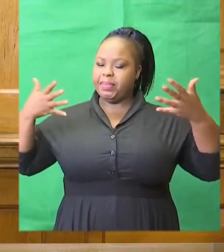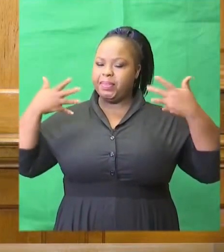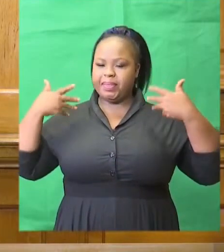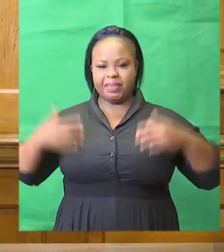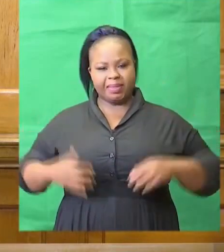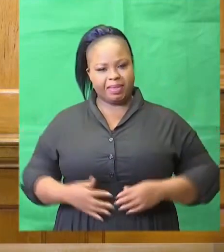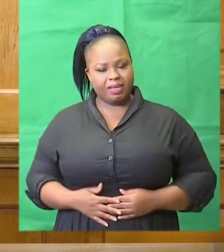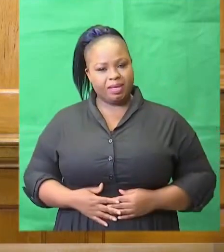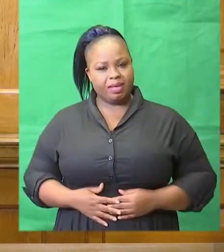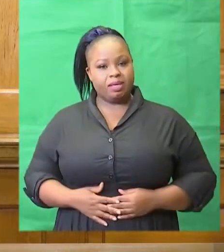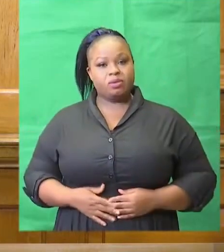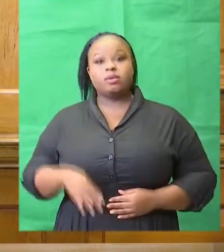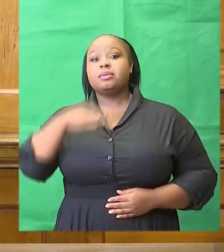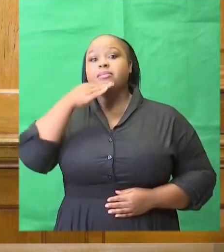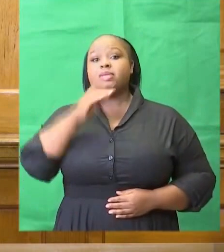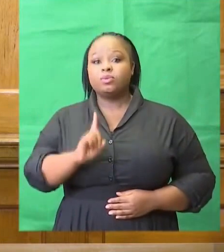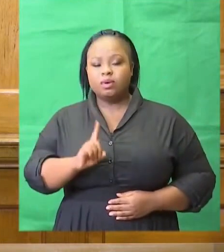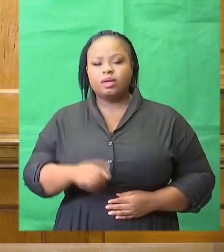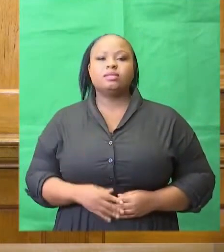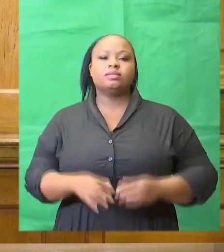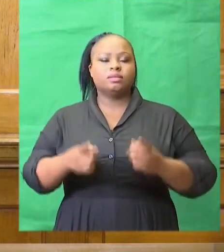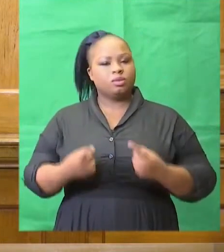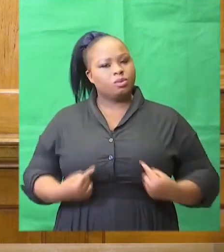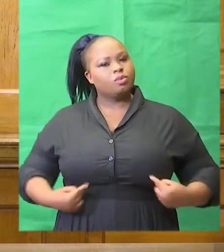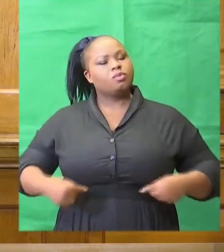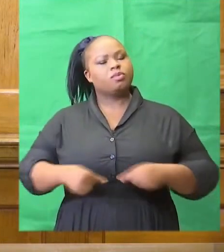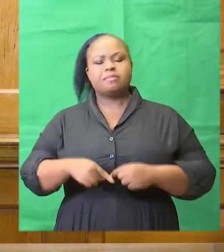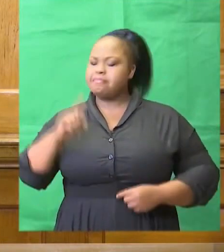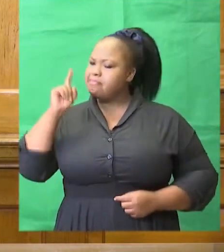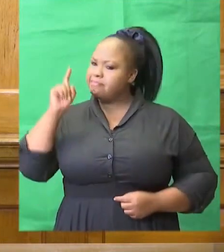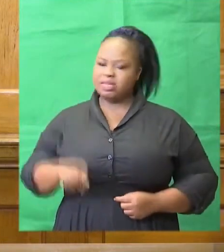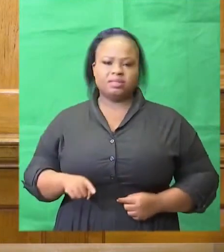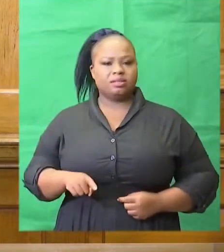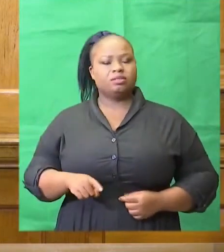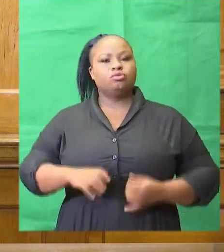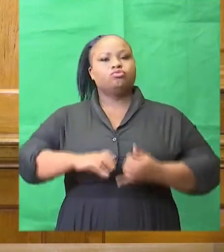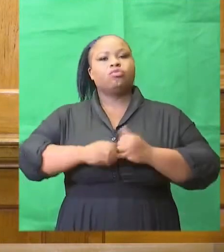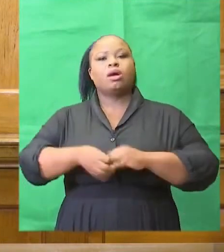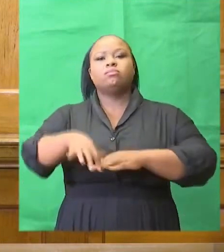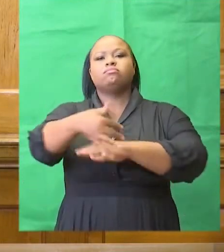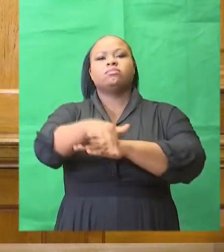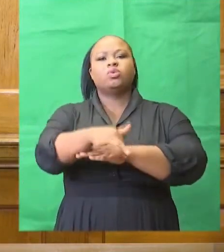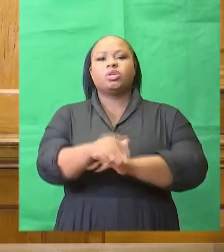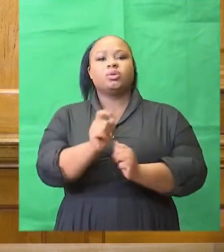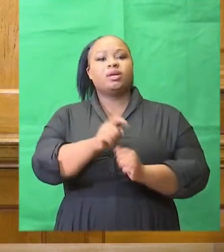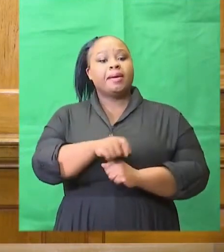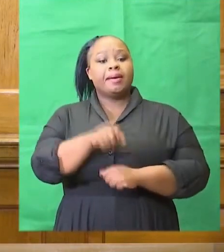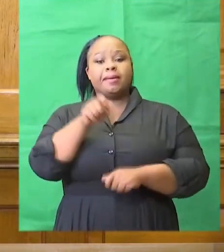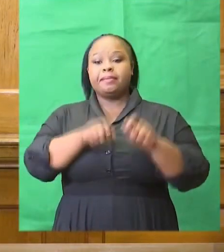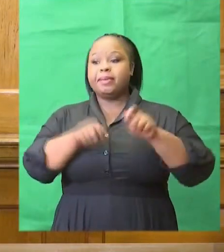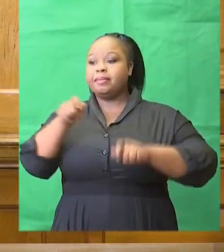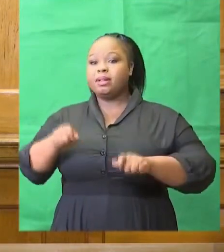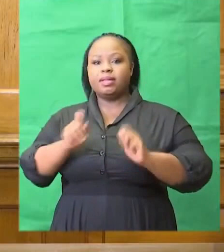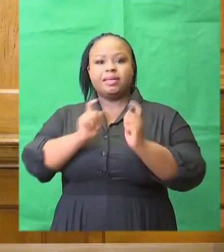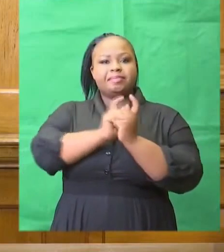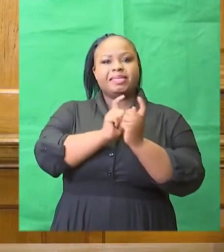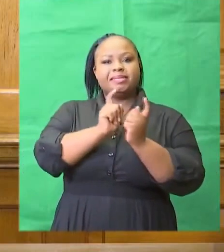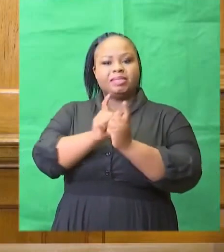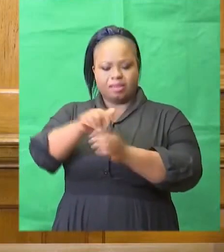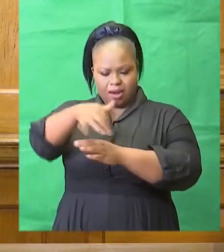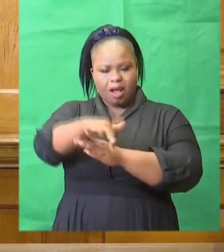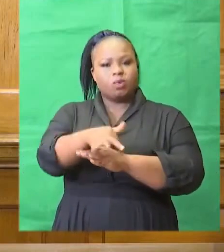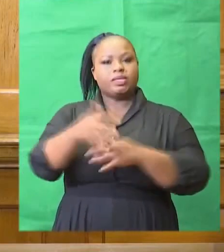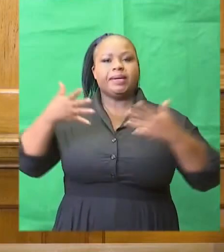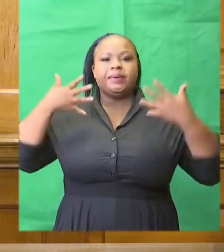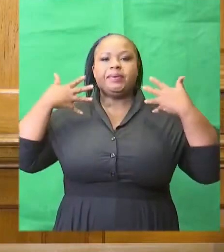means that we must try as much as possible to be outdoors when we meet people outside our